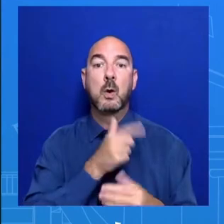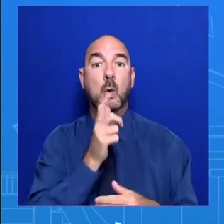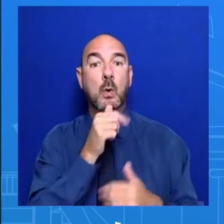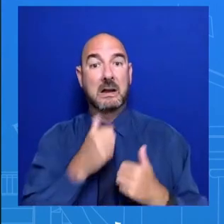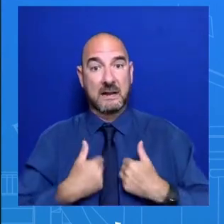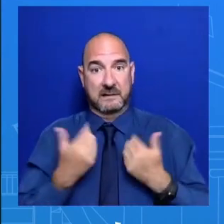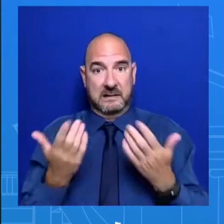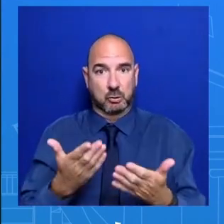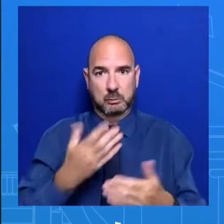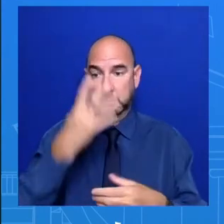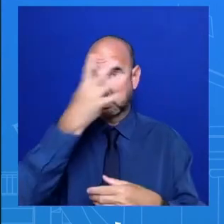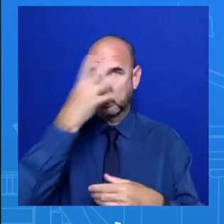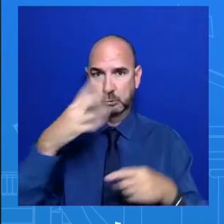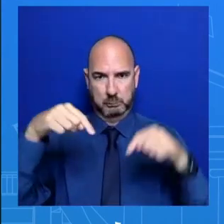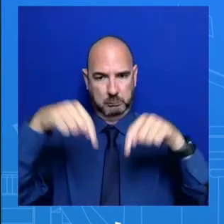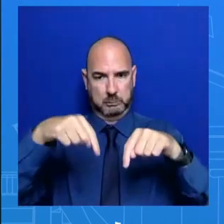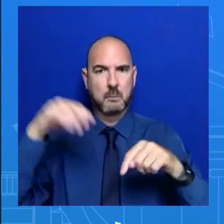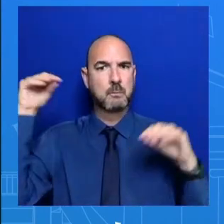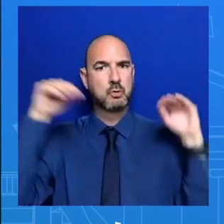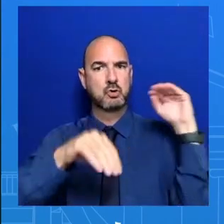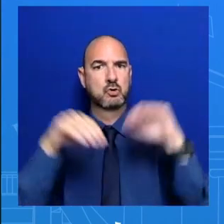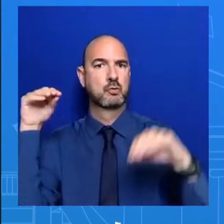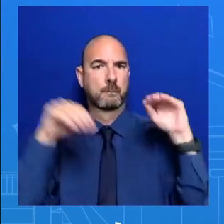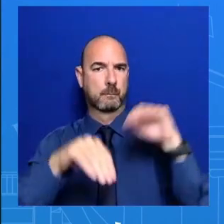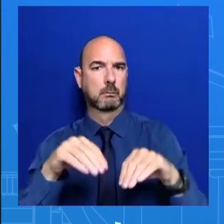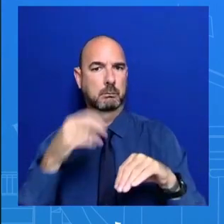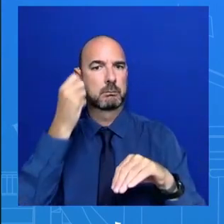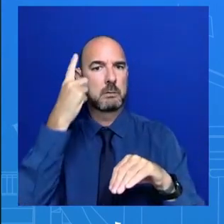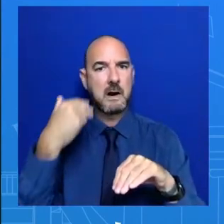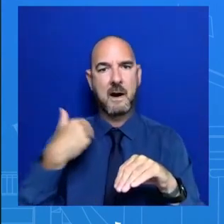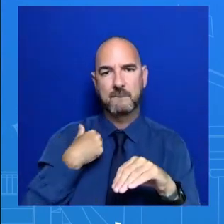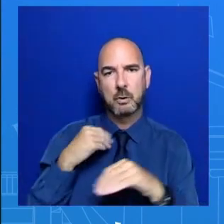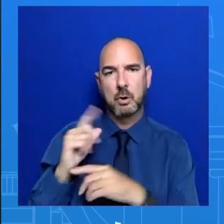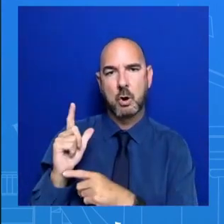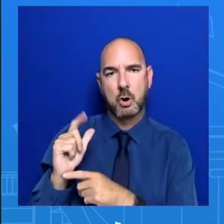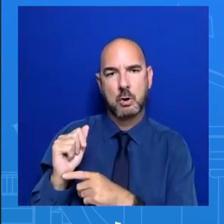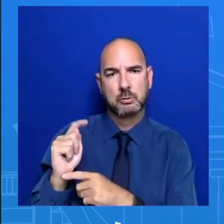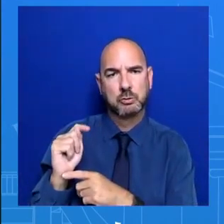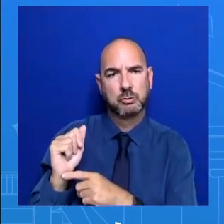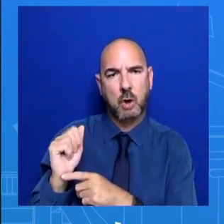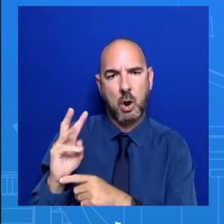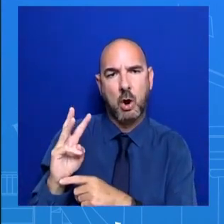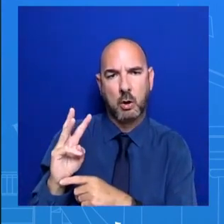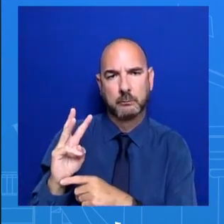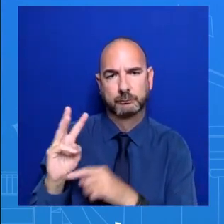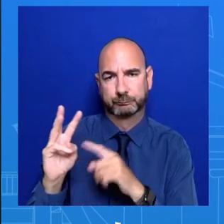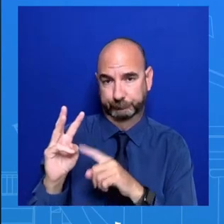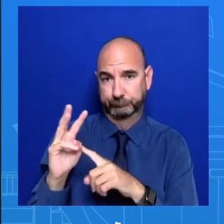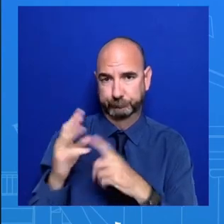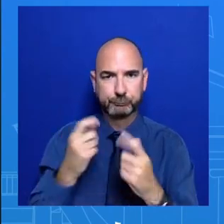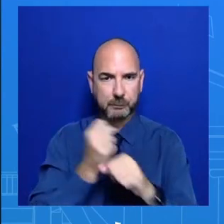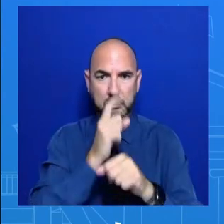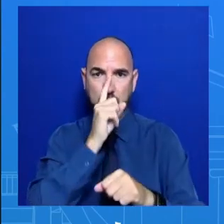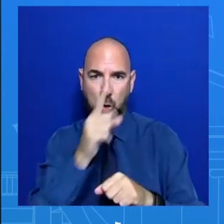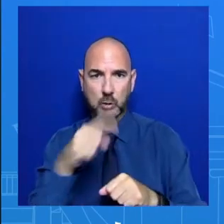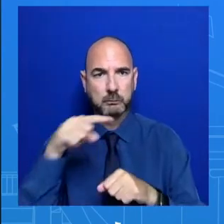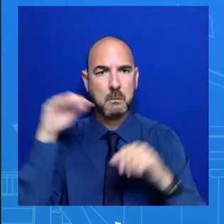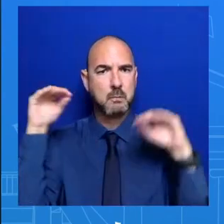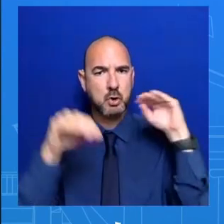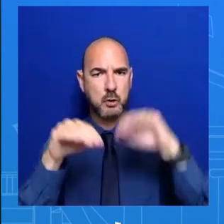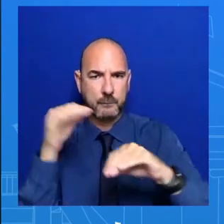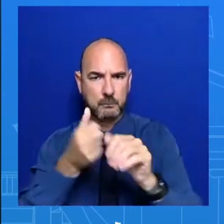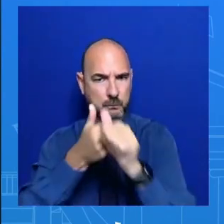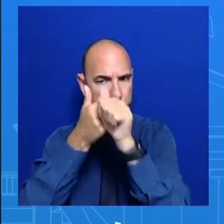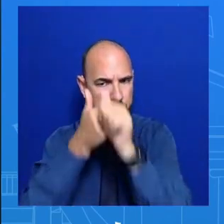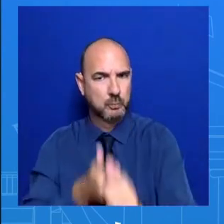We can expand lawful immigration pathways, and we can ensure our border is secure and that those who do not have a legal basis